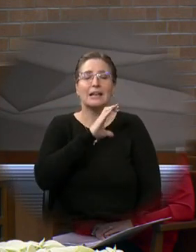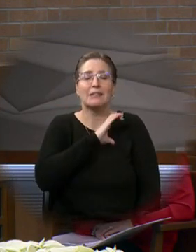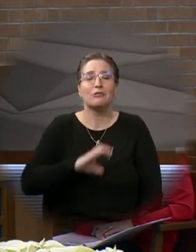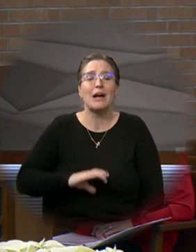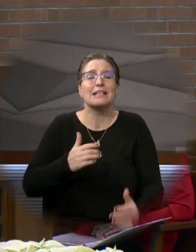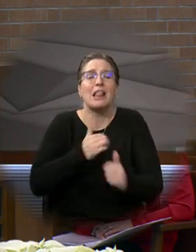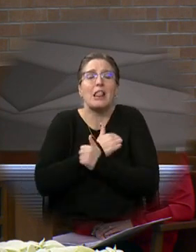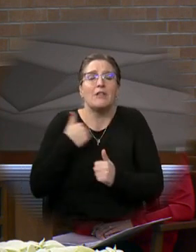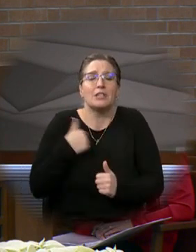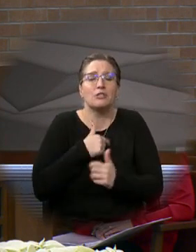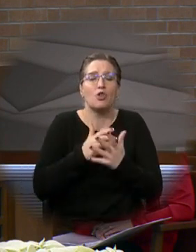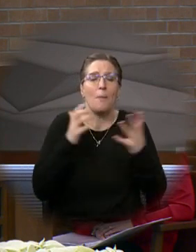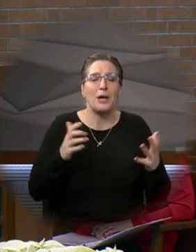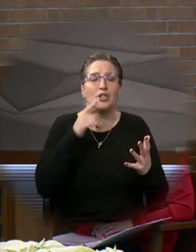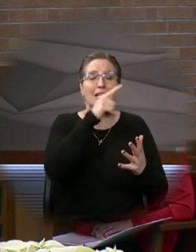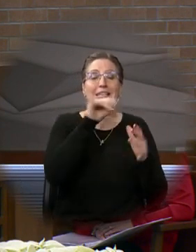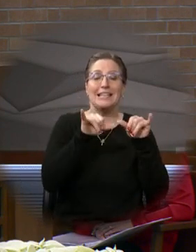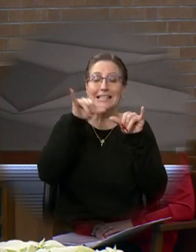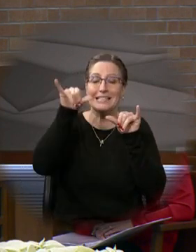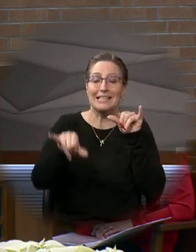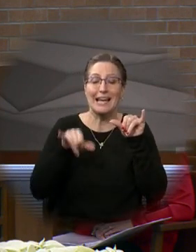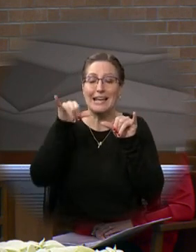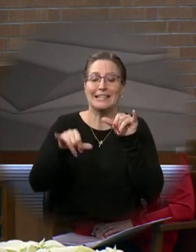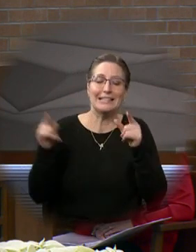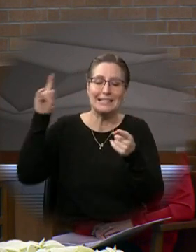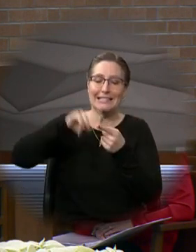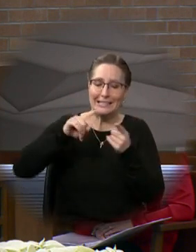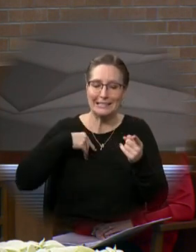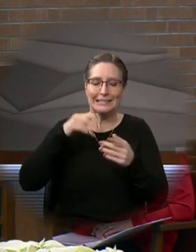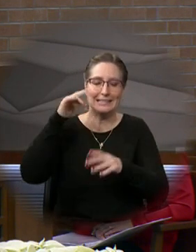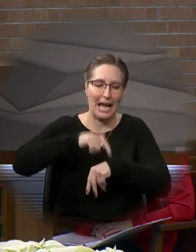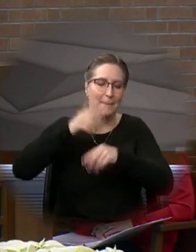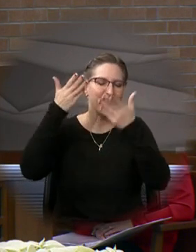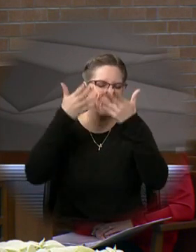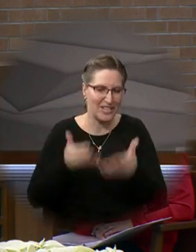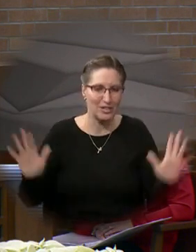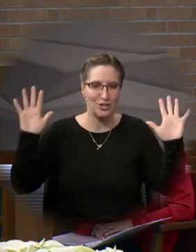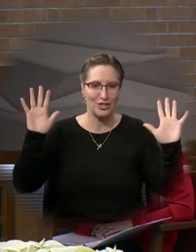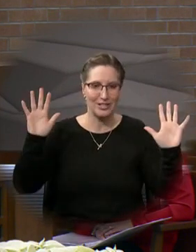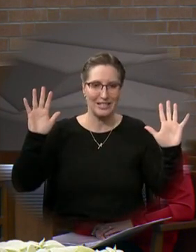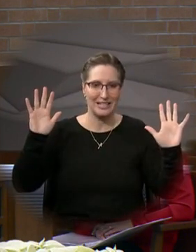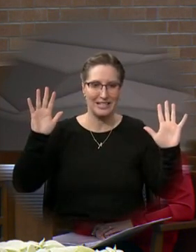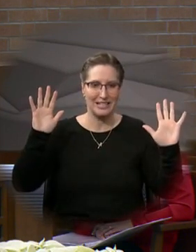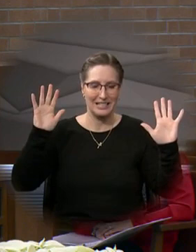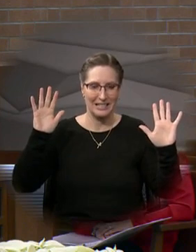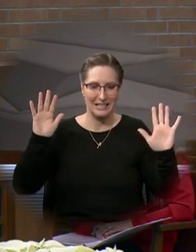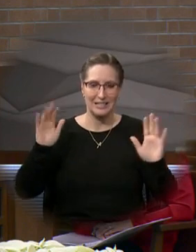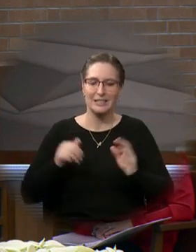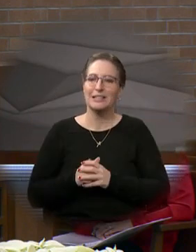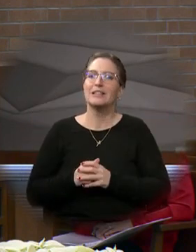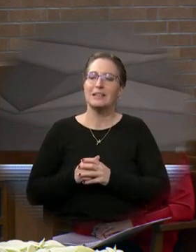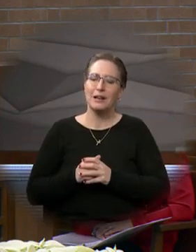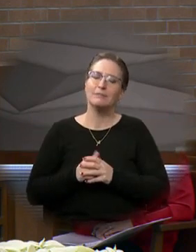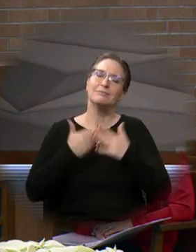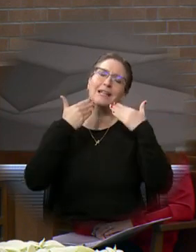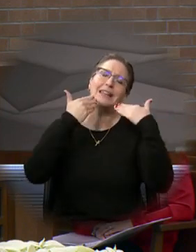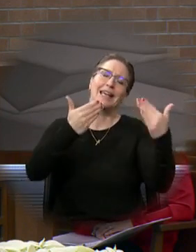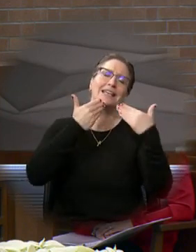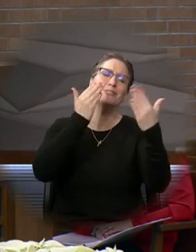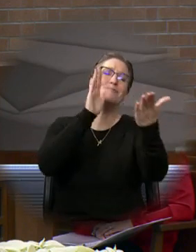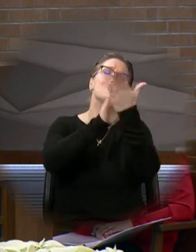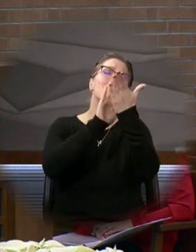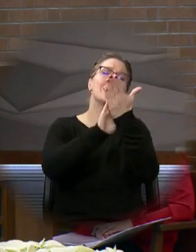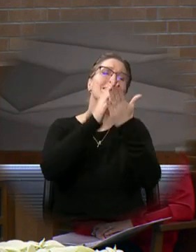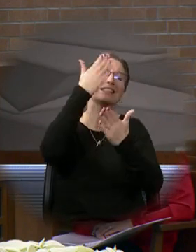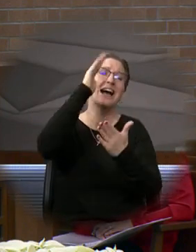us that he has chosen to stay until the end of time in this place. For all of that, we give thanks and praise